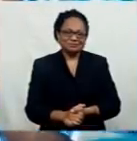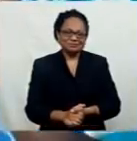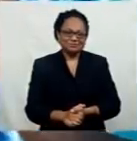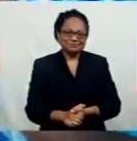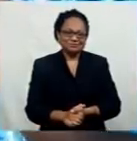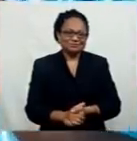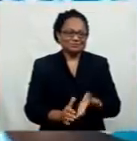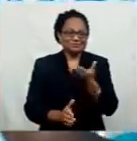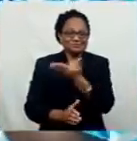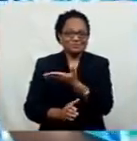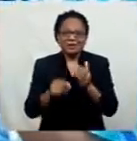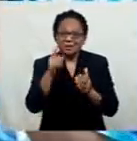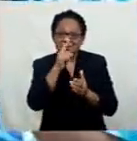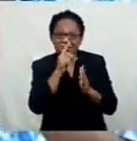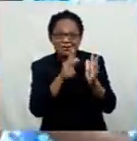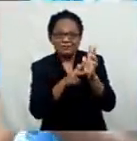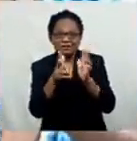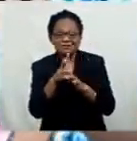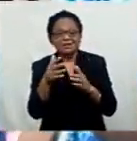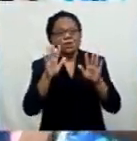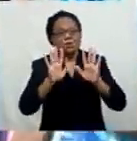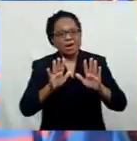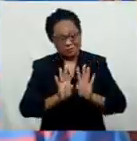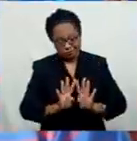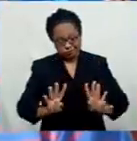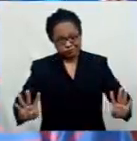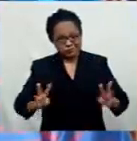Even villagers were waiting by the roadside.